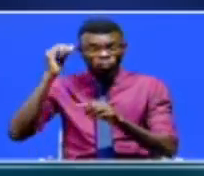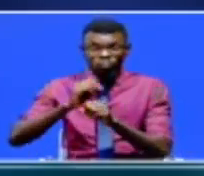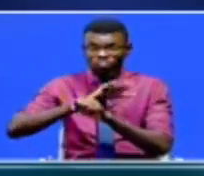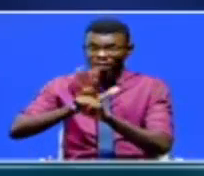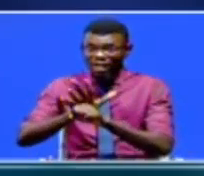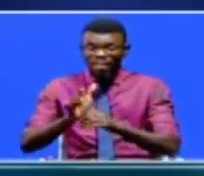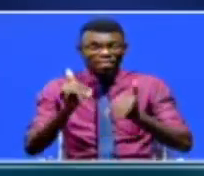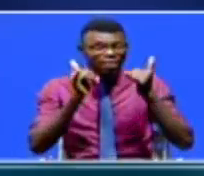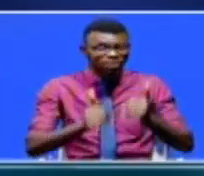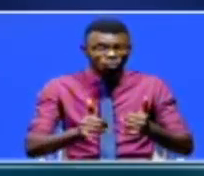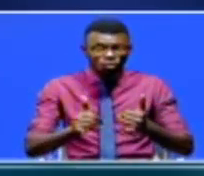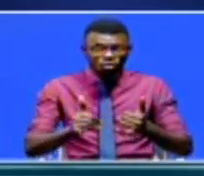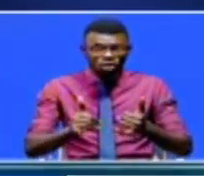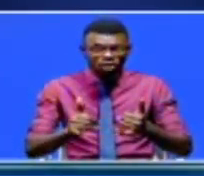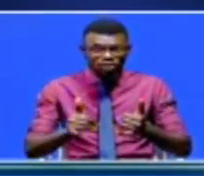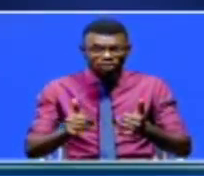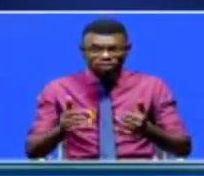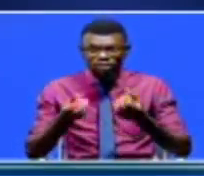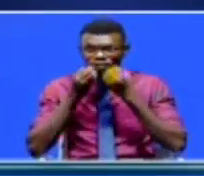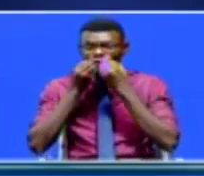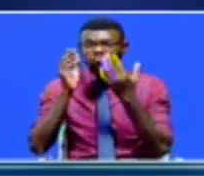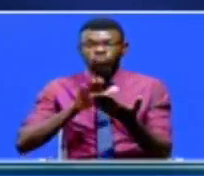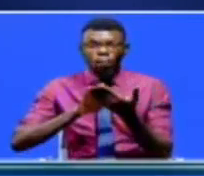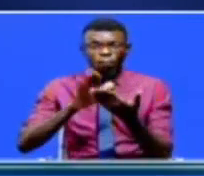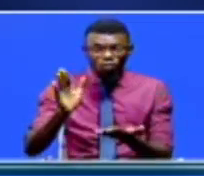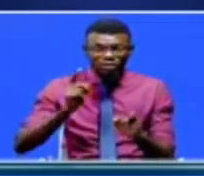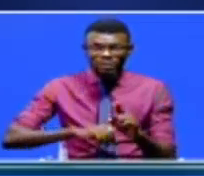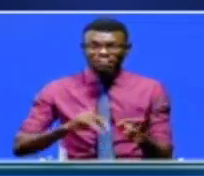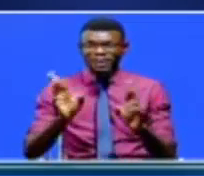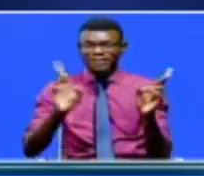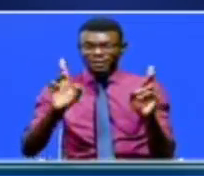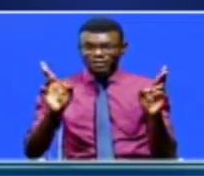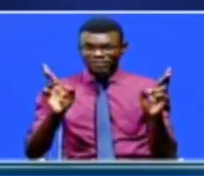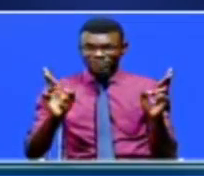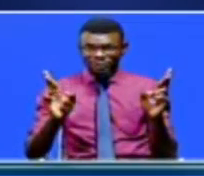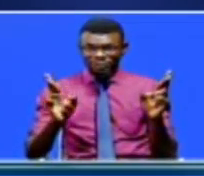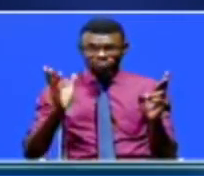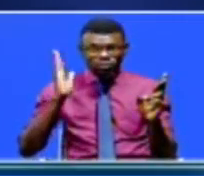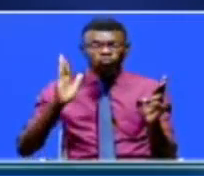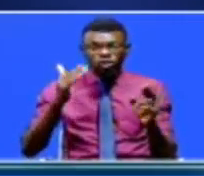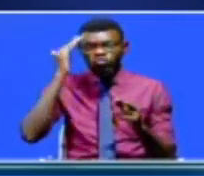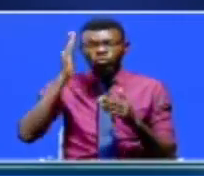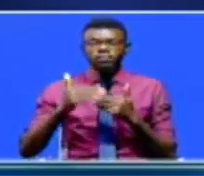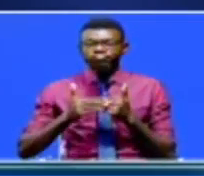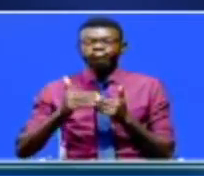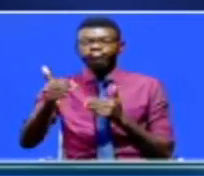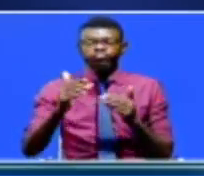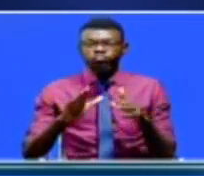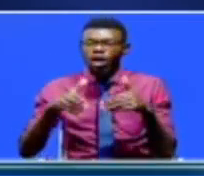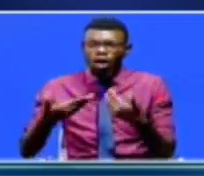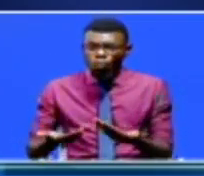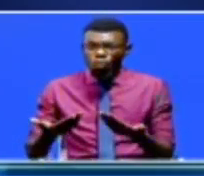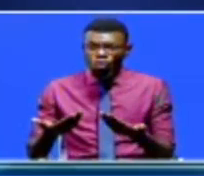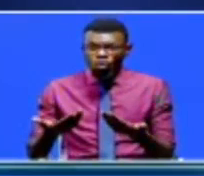moving target, as more information become available, that shall be able to guide us going forward as to